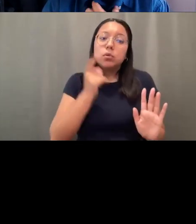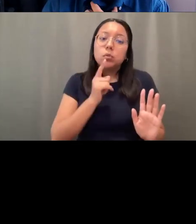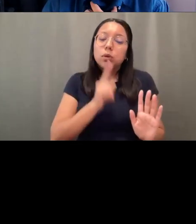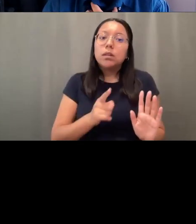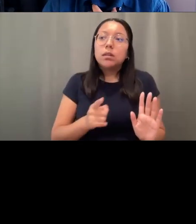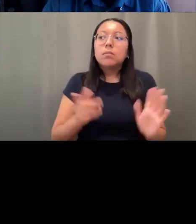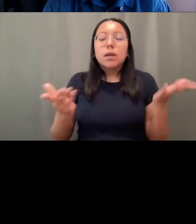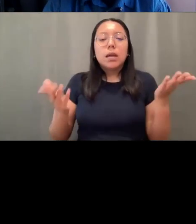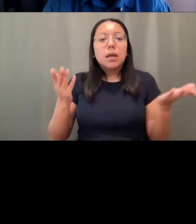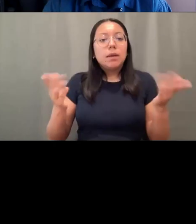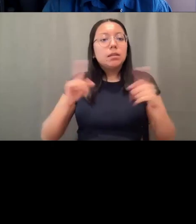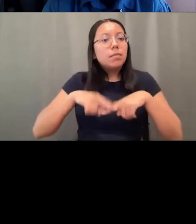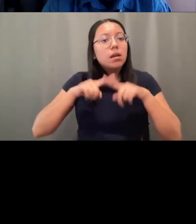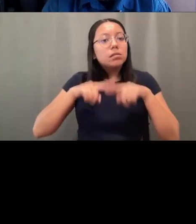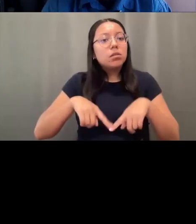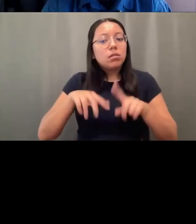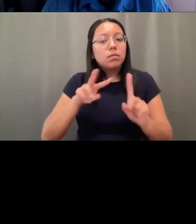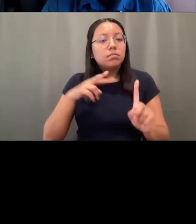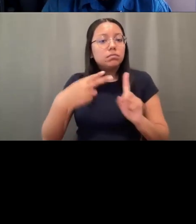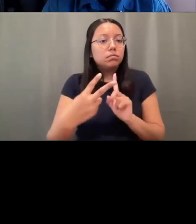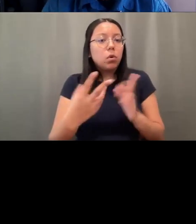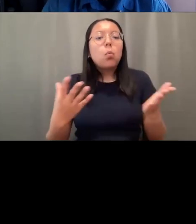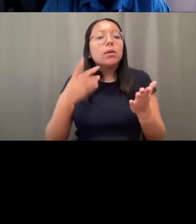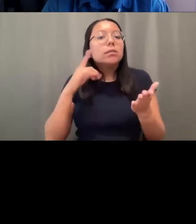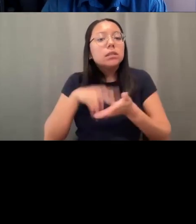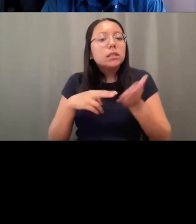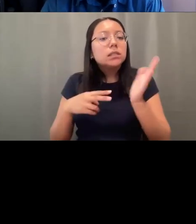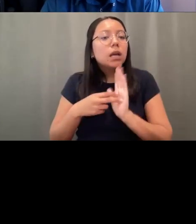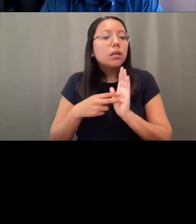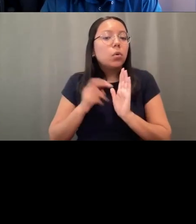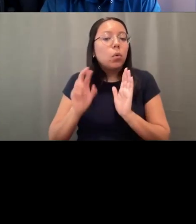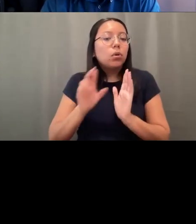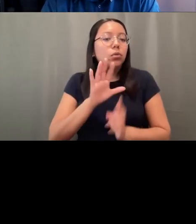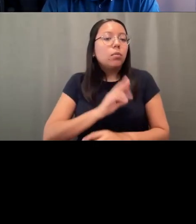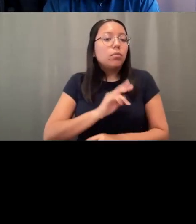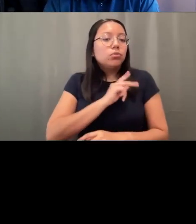intent or what people feel about those things.